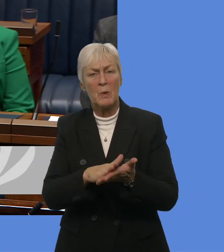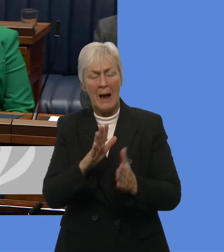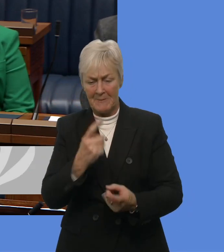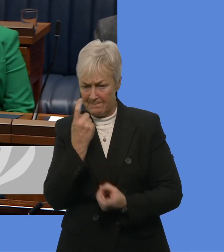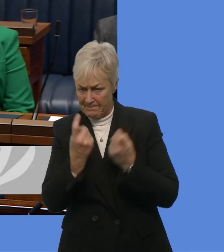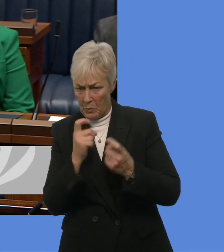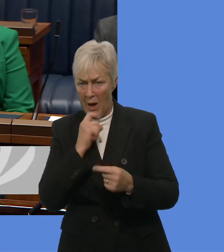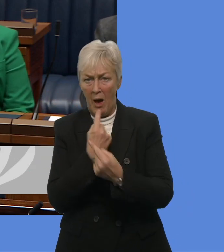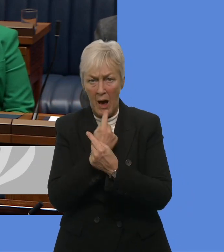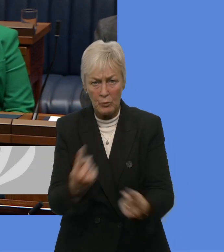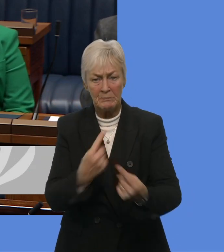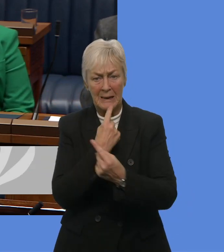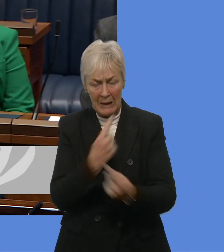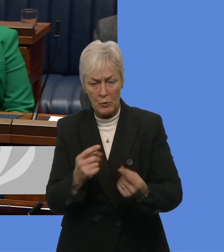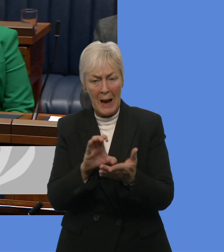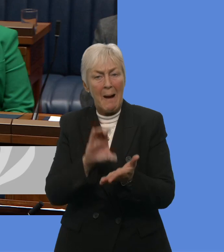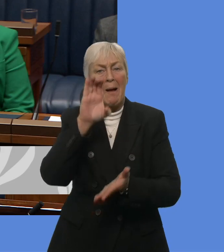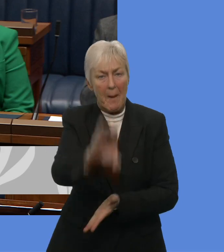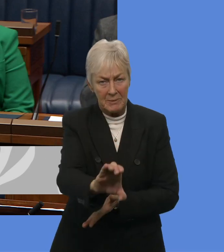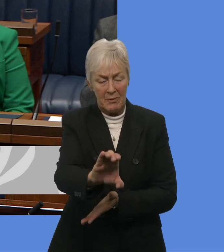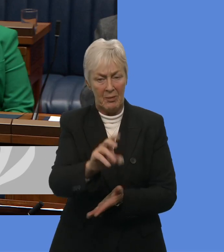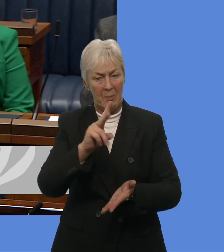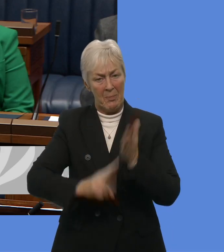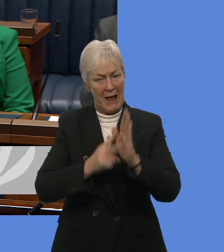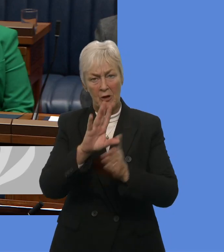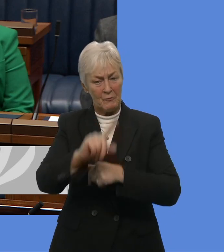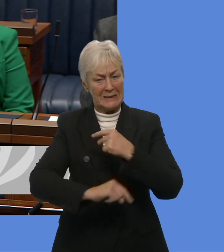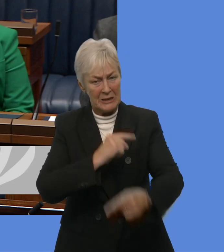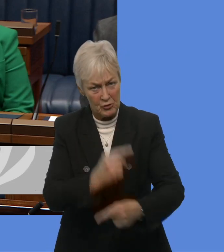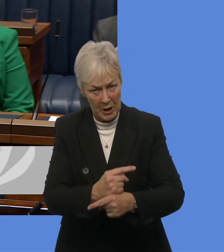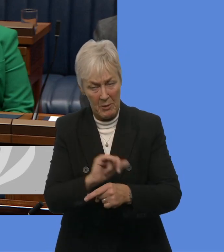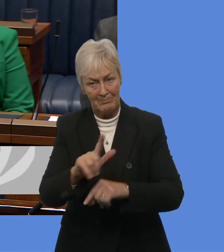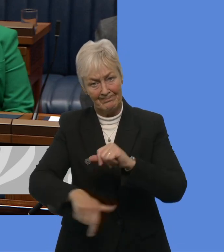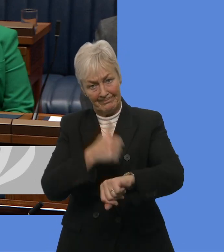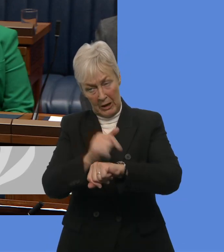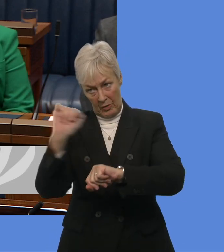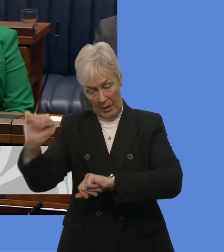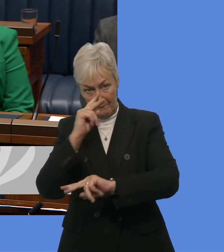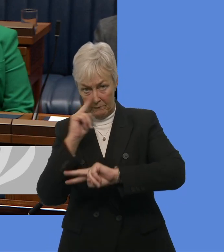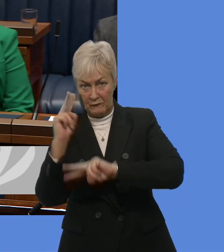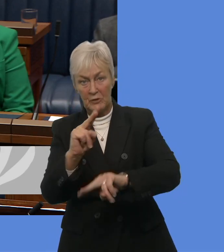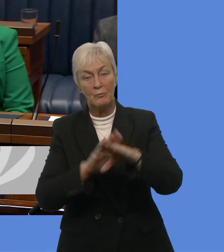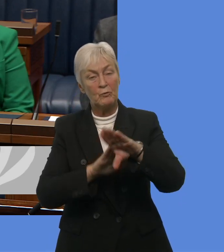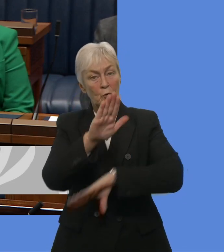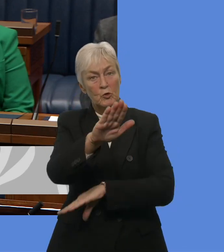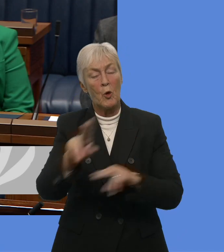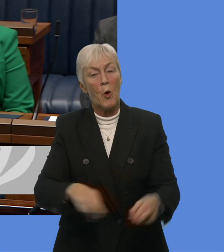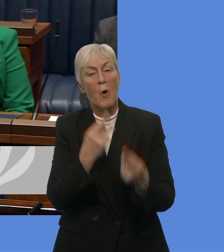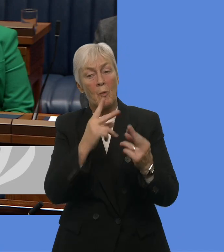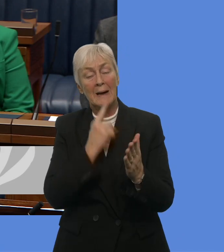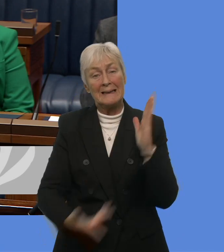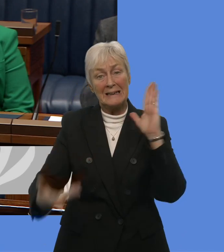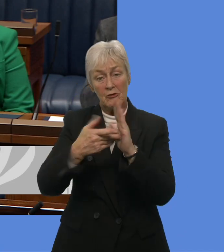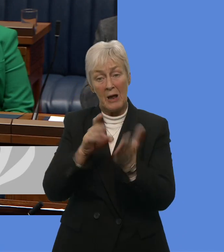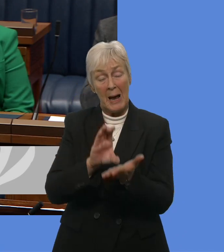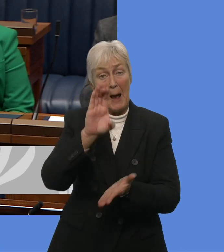be announcements in relation to their capital plans, not just for the next year, but setting out their vision for the future. So we are hopeful that there will be additional capital that will